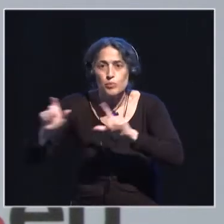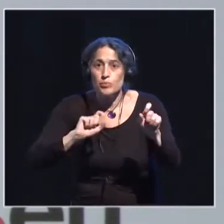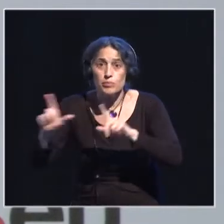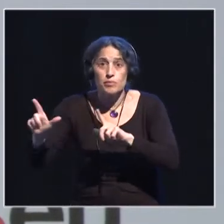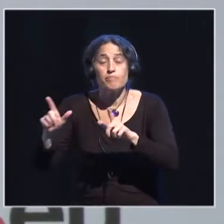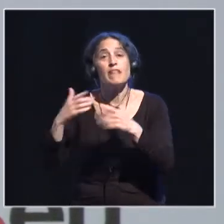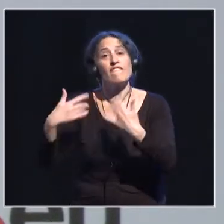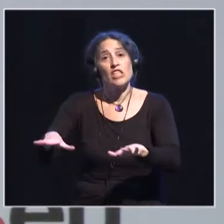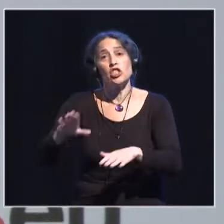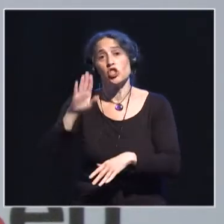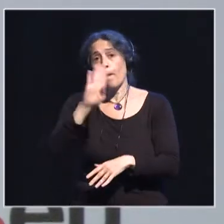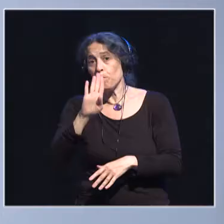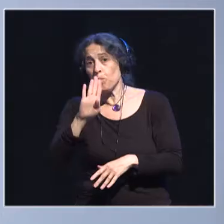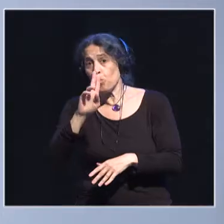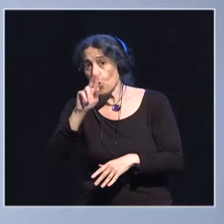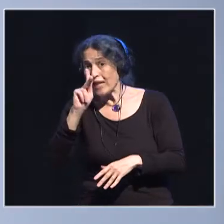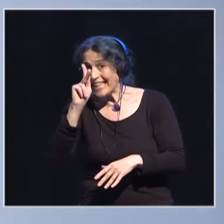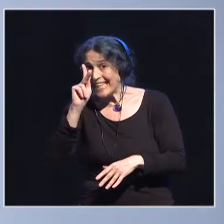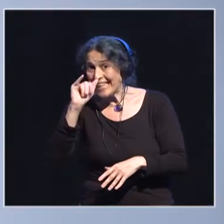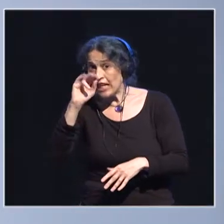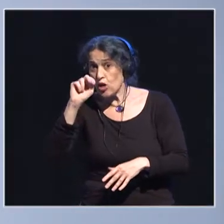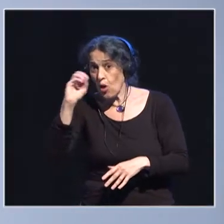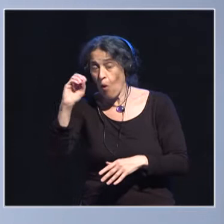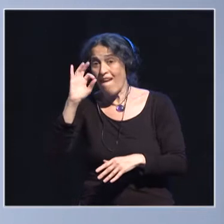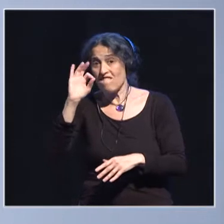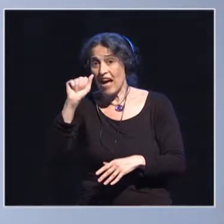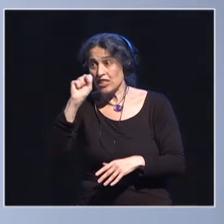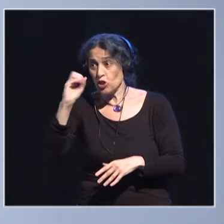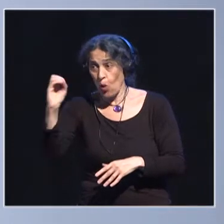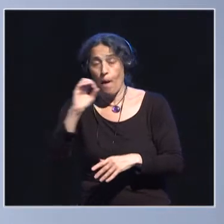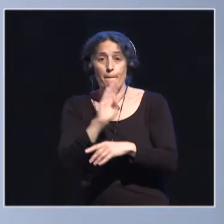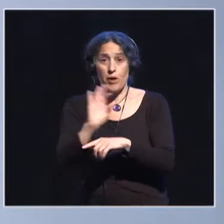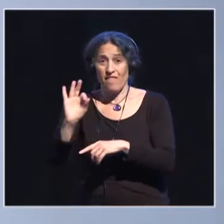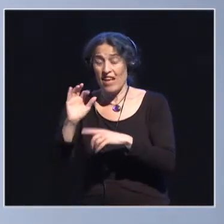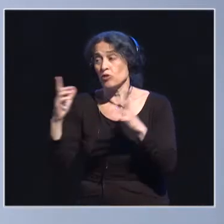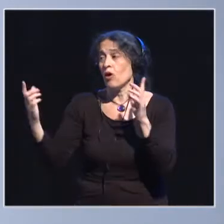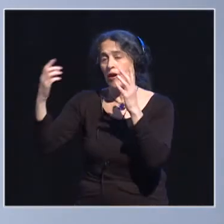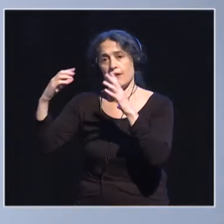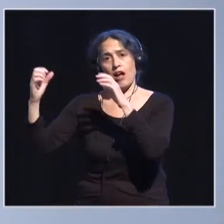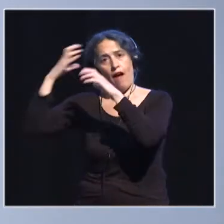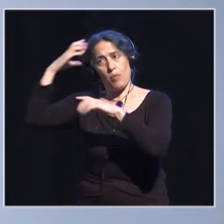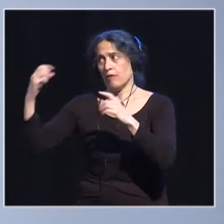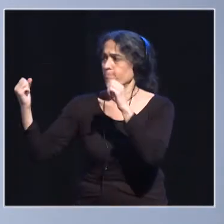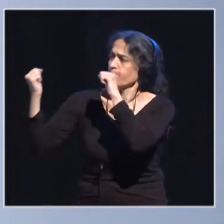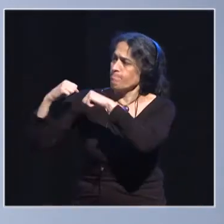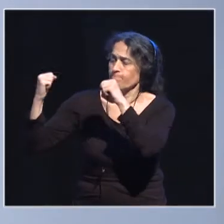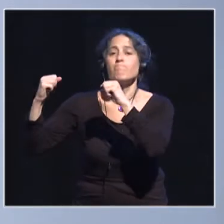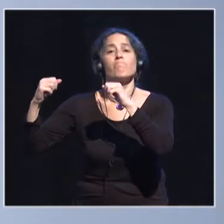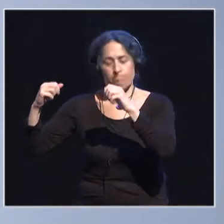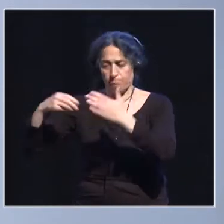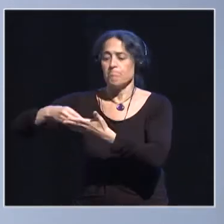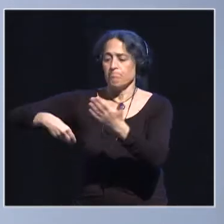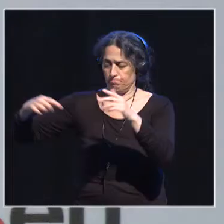of Burkina Faso, whereby we are now connecting 13 provinces with the government to ensure that we can